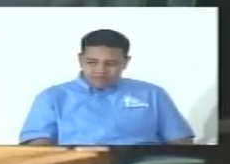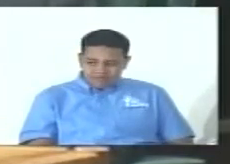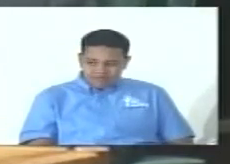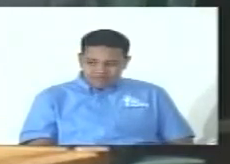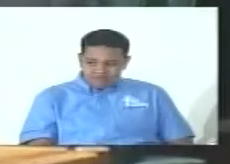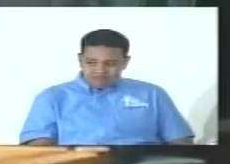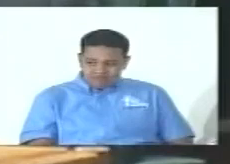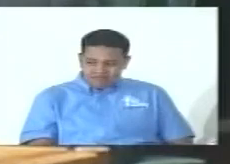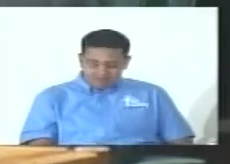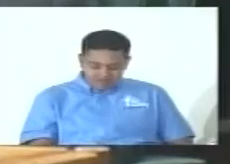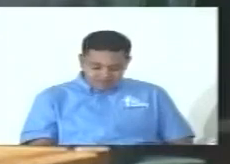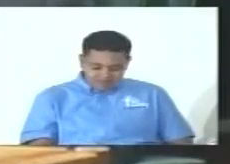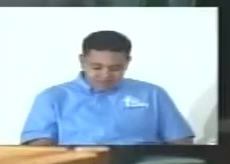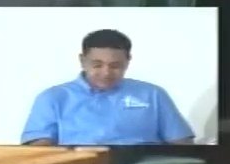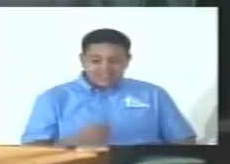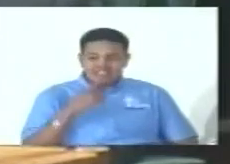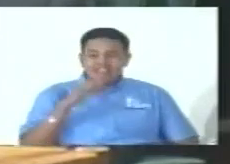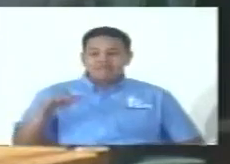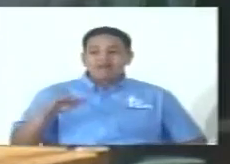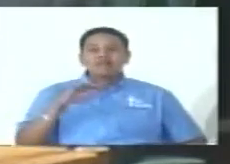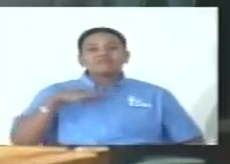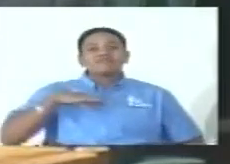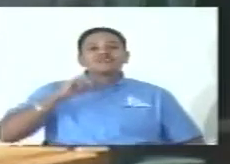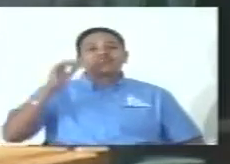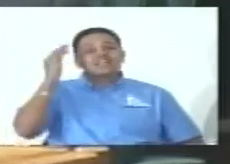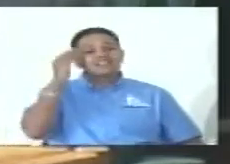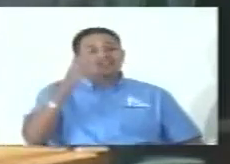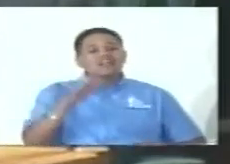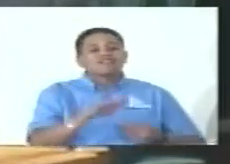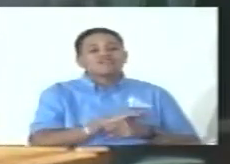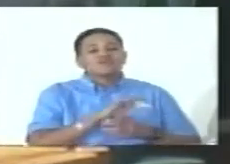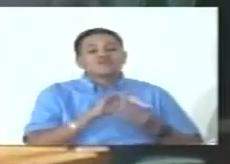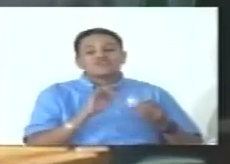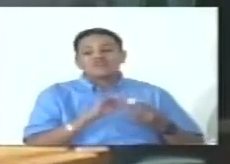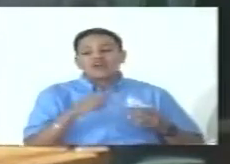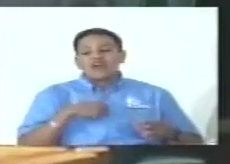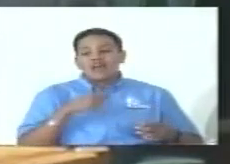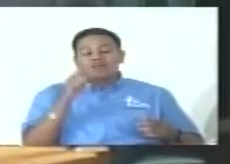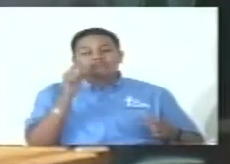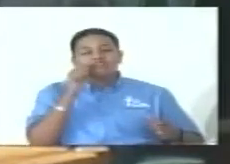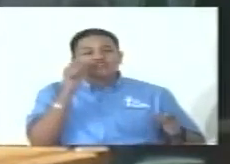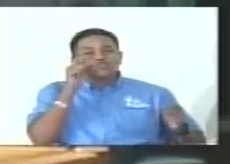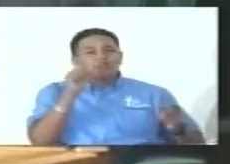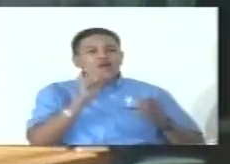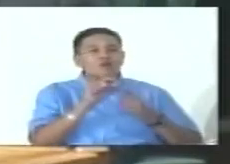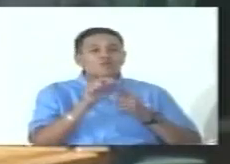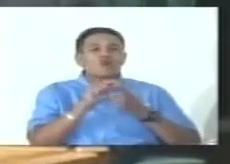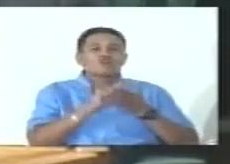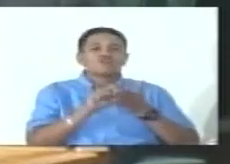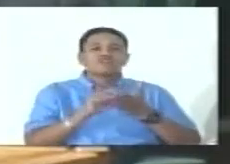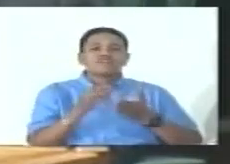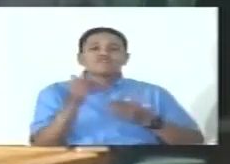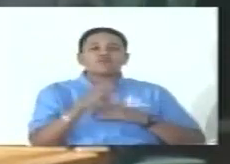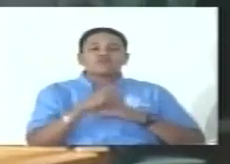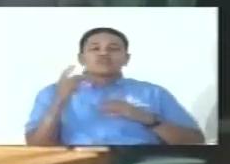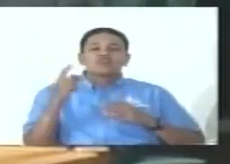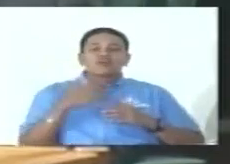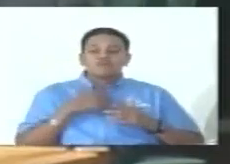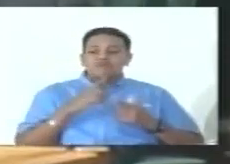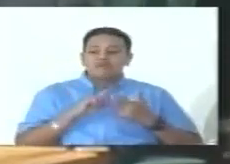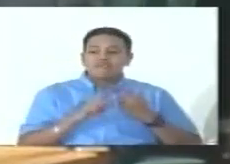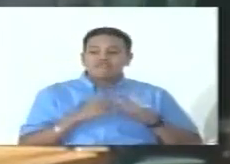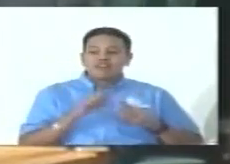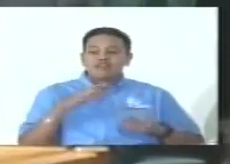It's all as well, man. I was therefore not surprised that the words written a few days ago by her niece and my friend Gianna